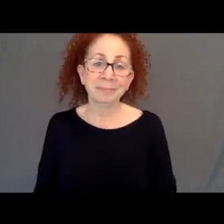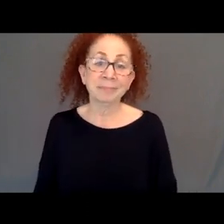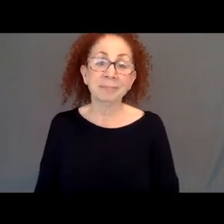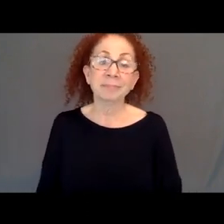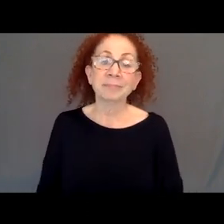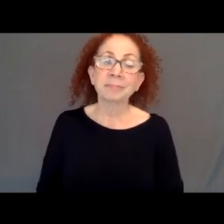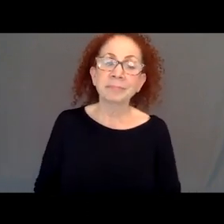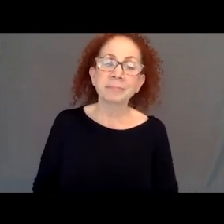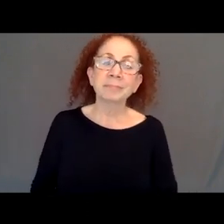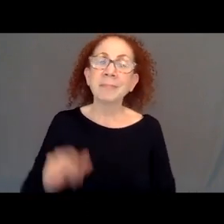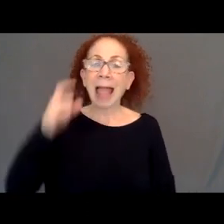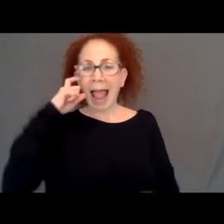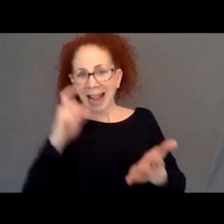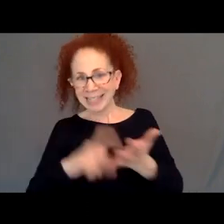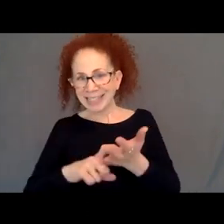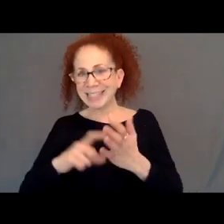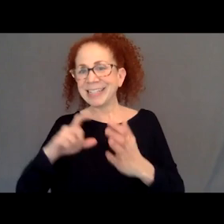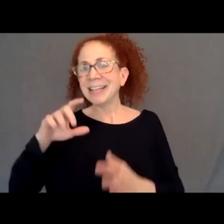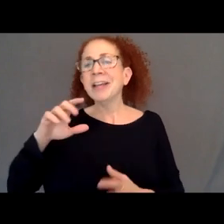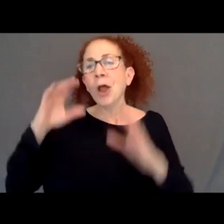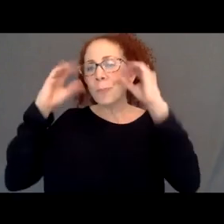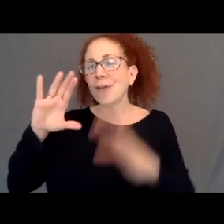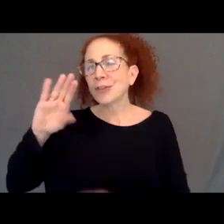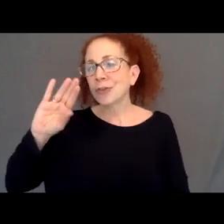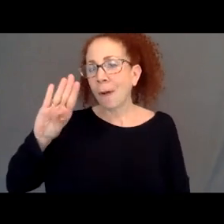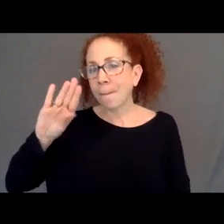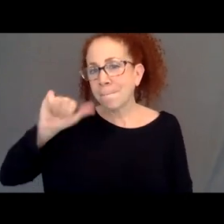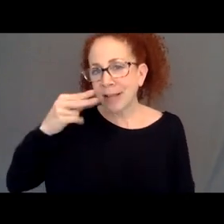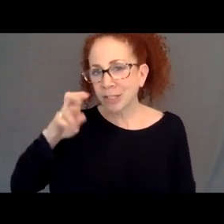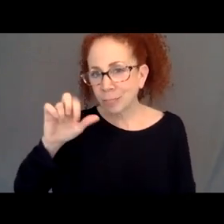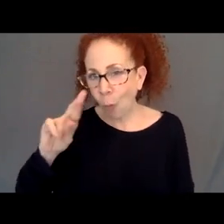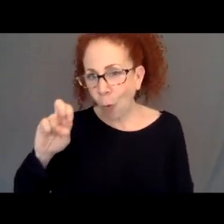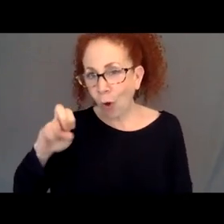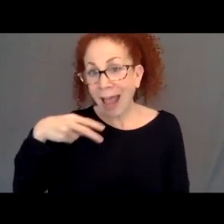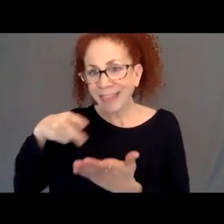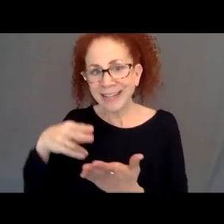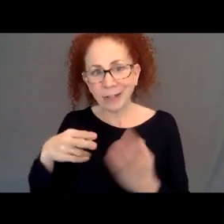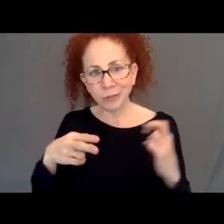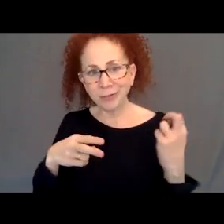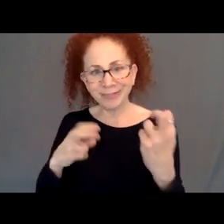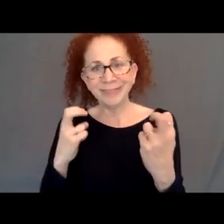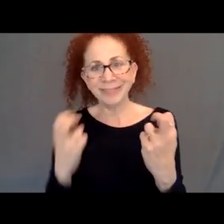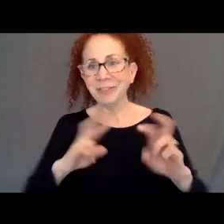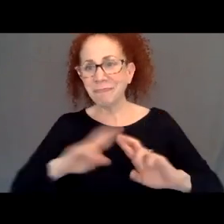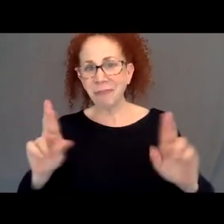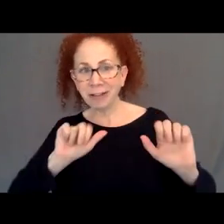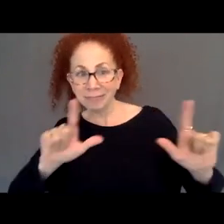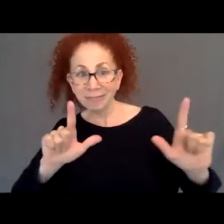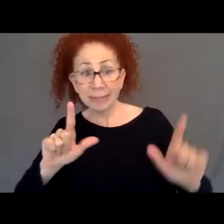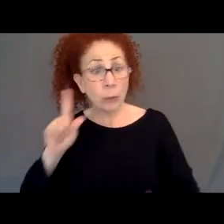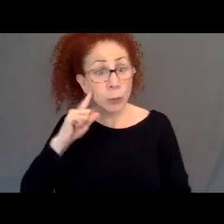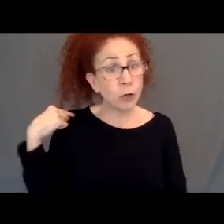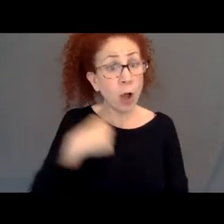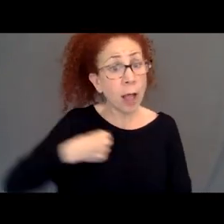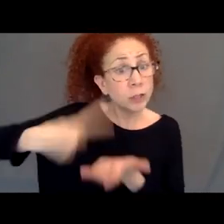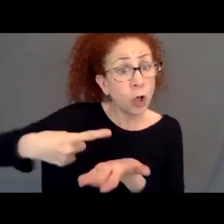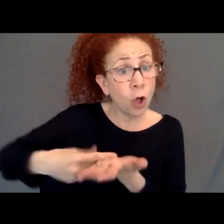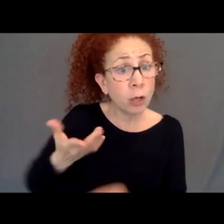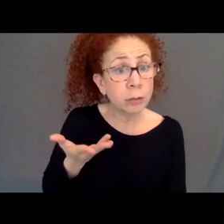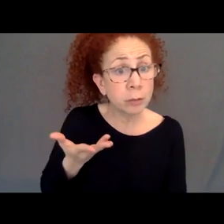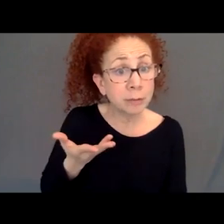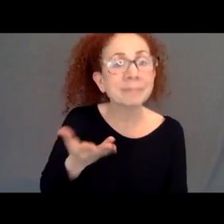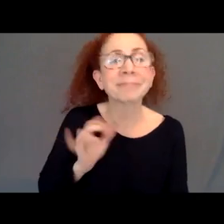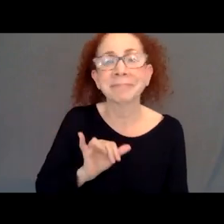I'm seeing that Professor Bazemore and the dancers from Philadanco have just been brought into our little screen. Can they hear what I'm saying right now?